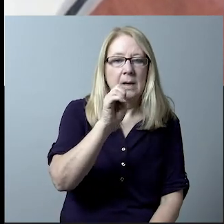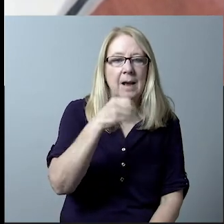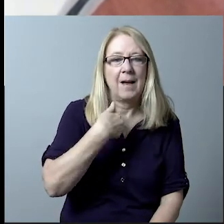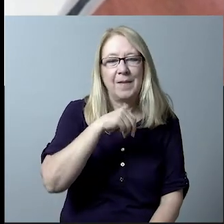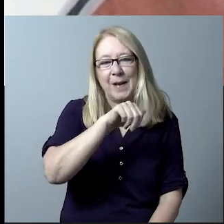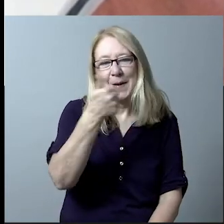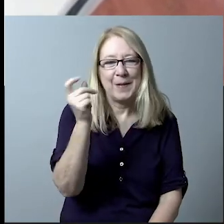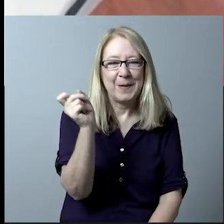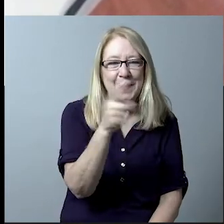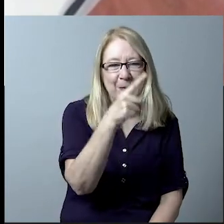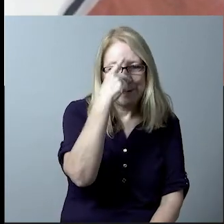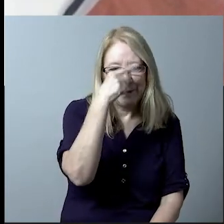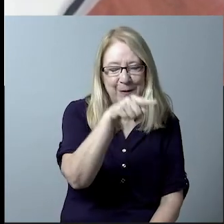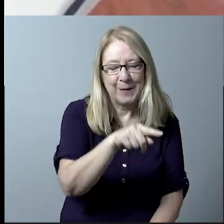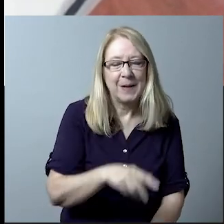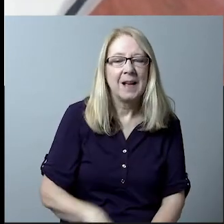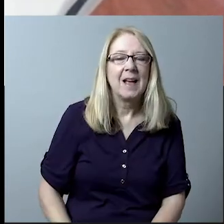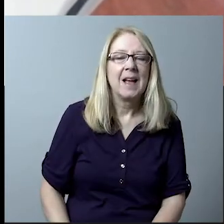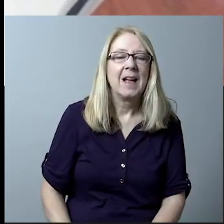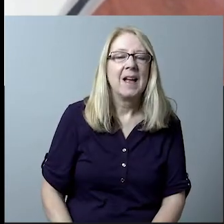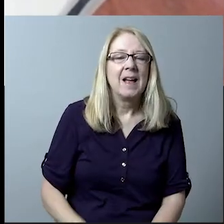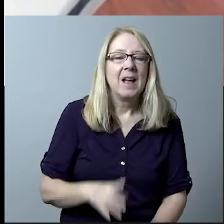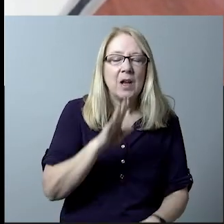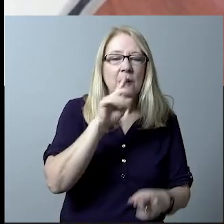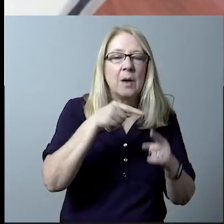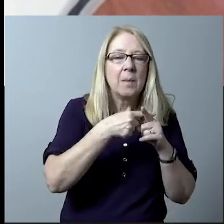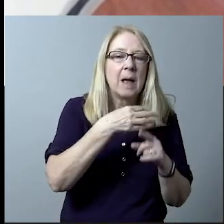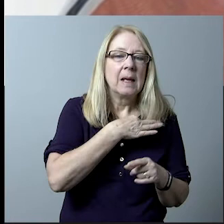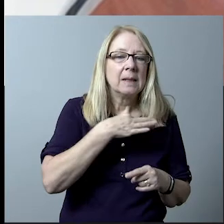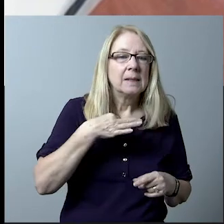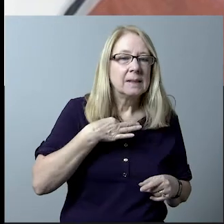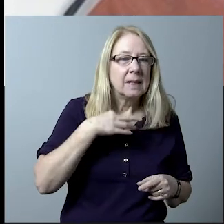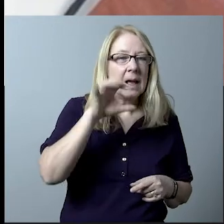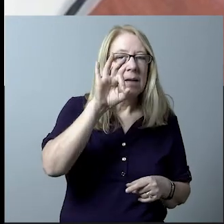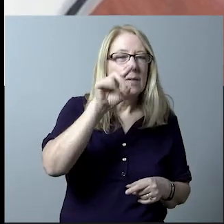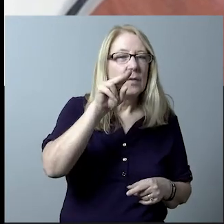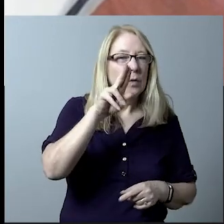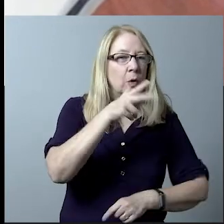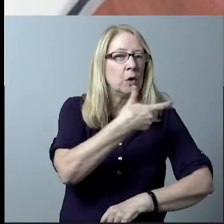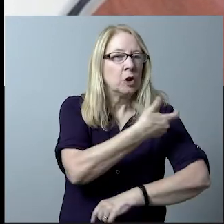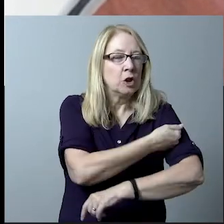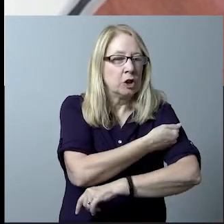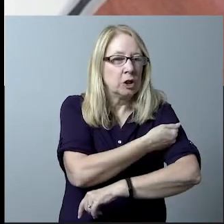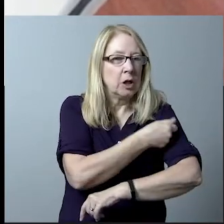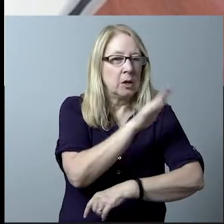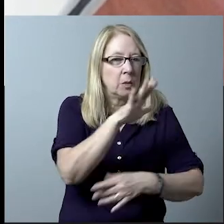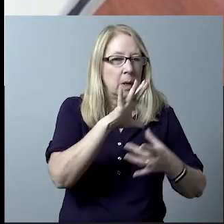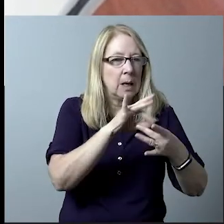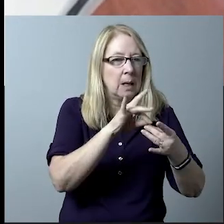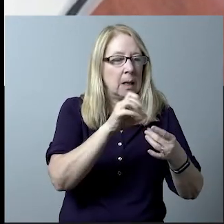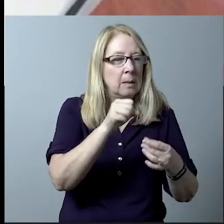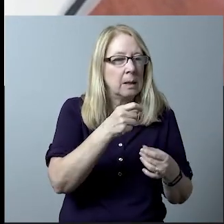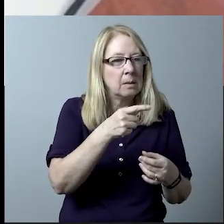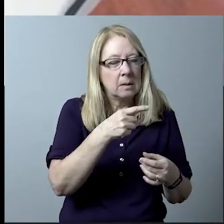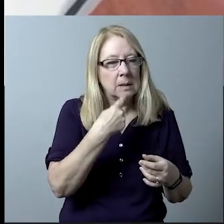Thanks, Stephanie. Go ahead and keep your mic on. Next question is for you also. You mentioned staff flu shots in your comments. Can